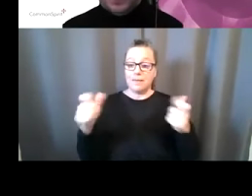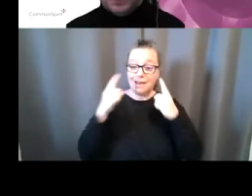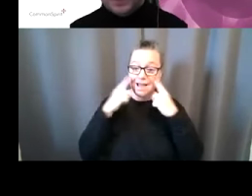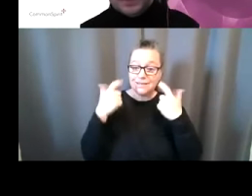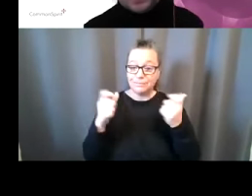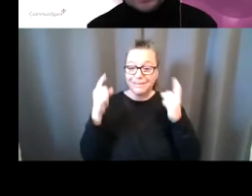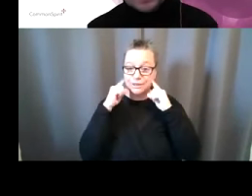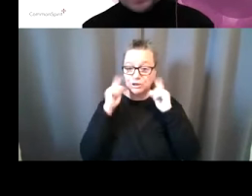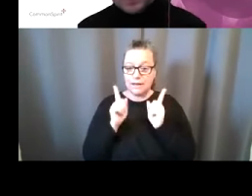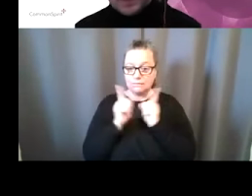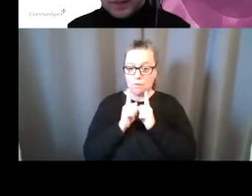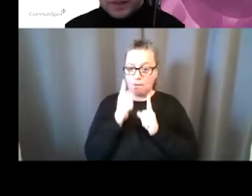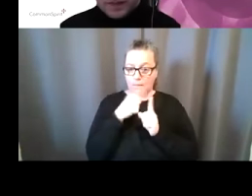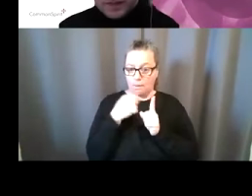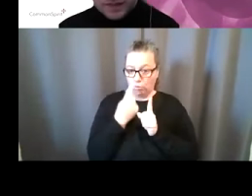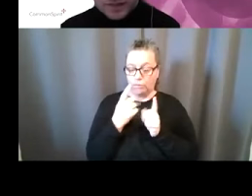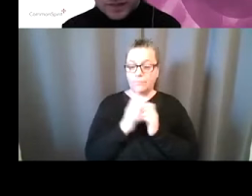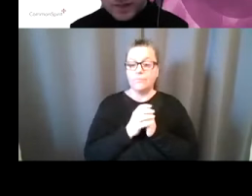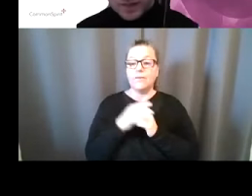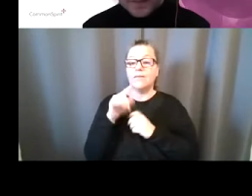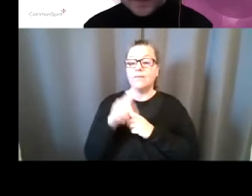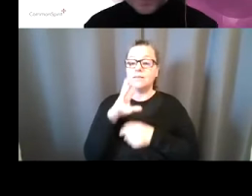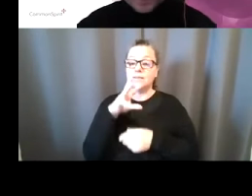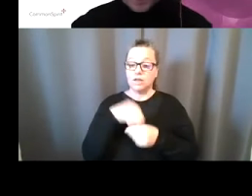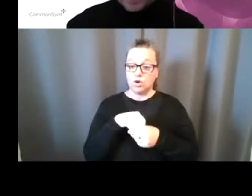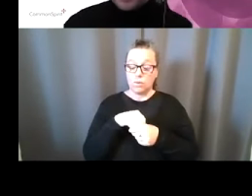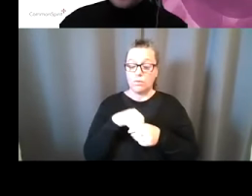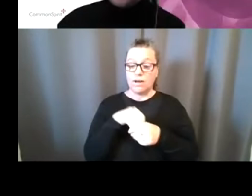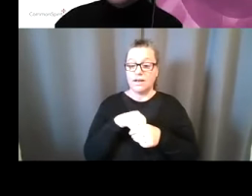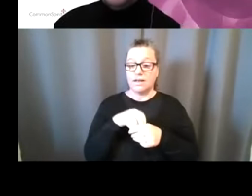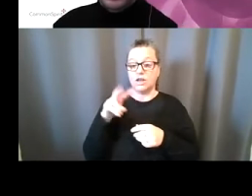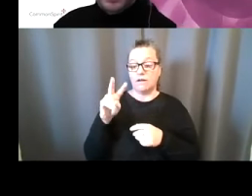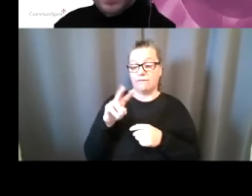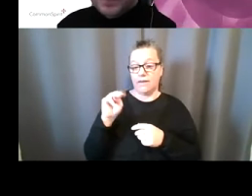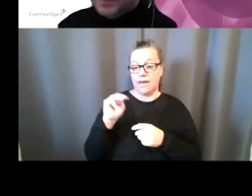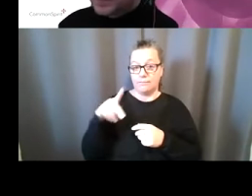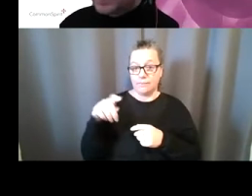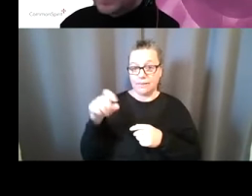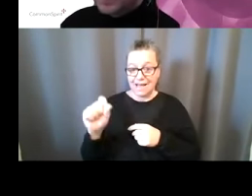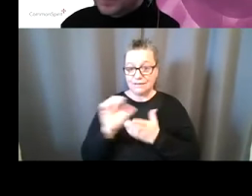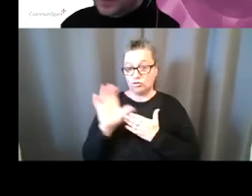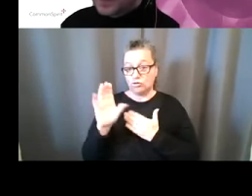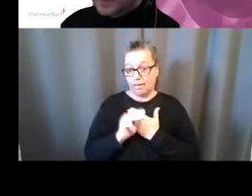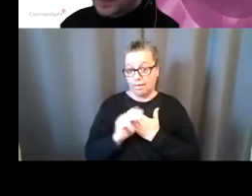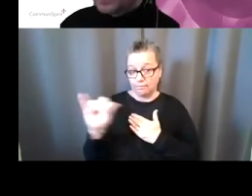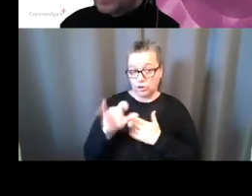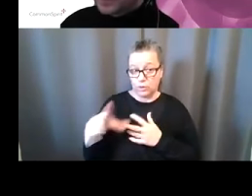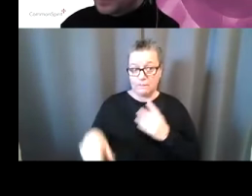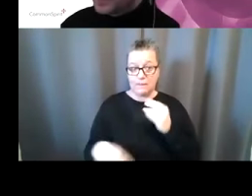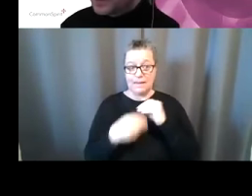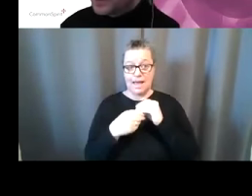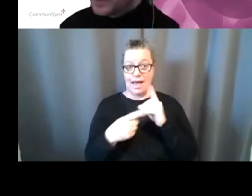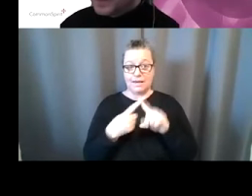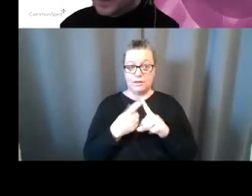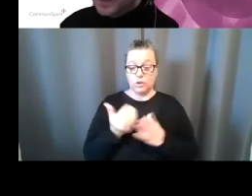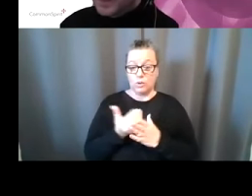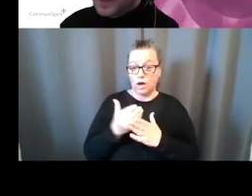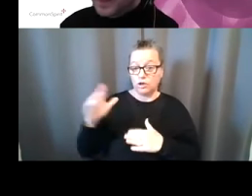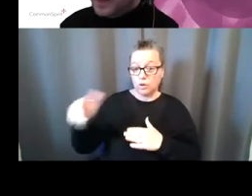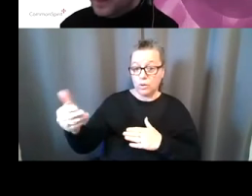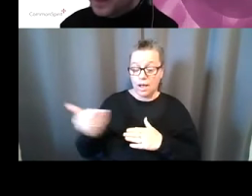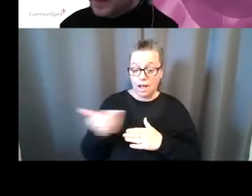small mouth. And this has been incorporated into our VMPS curriculum as well, and is being added to our new hire